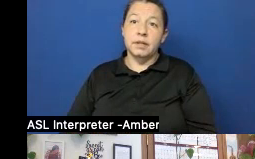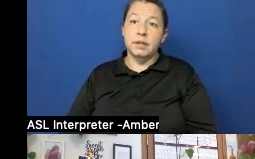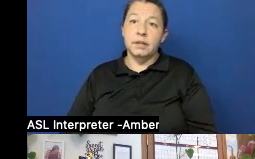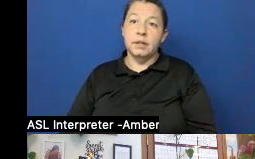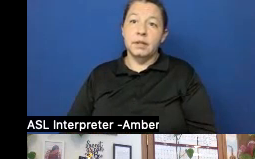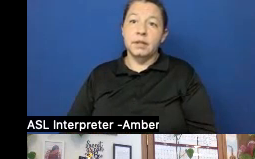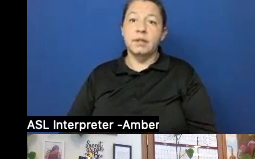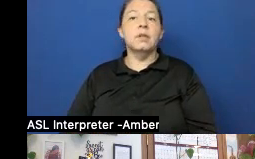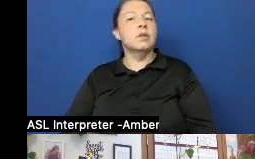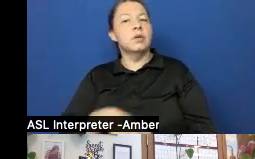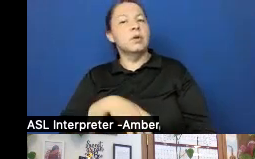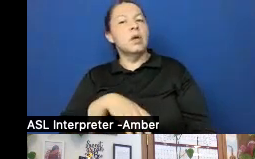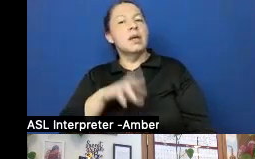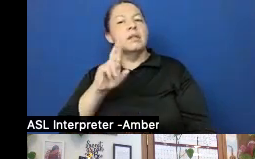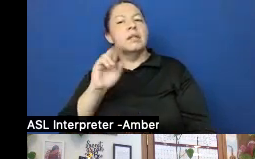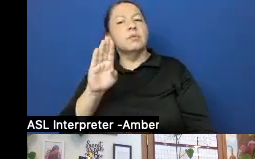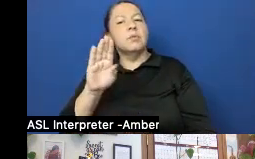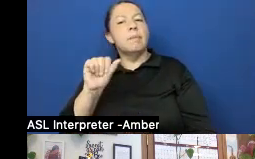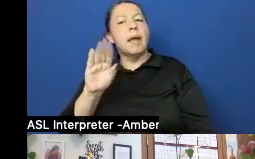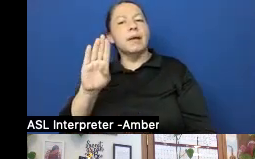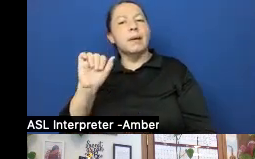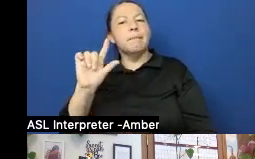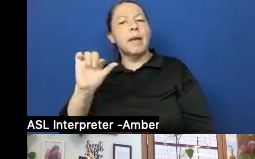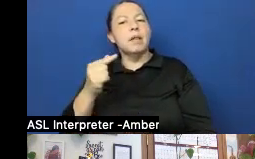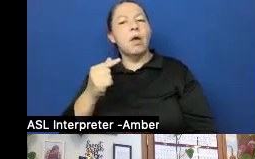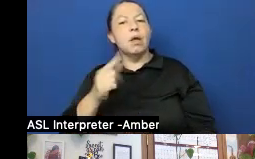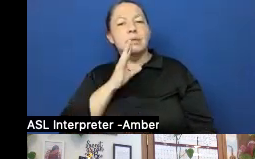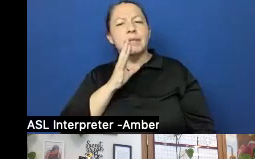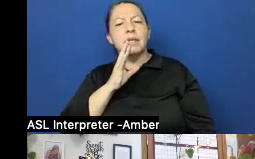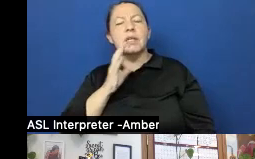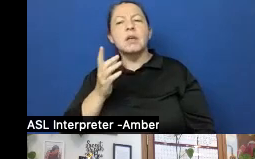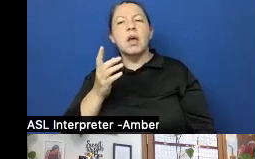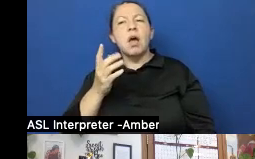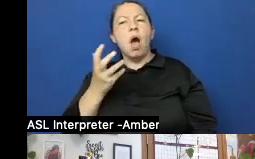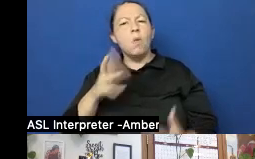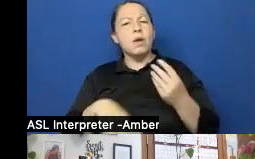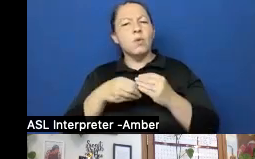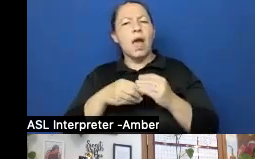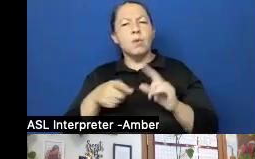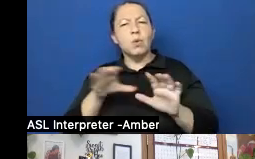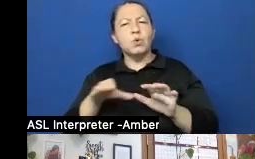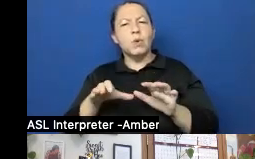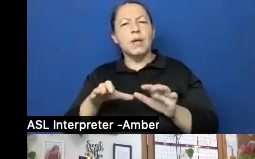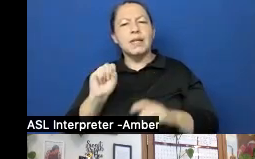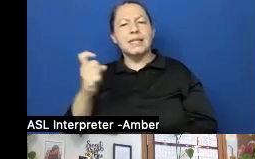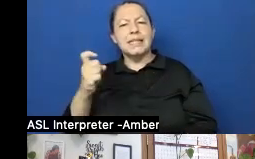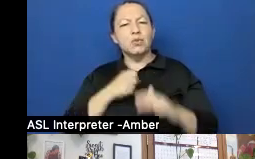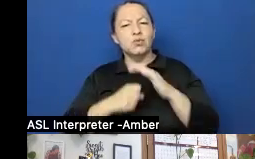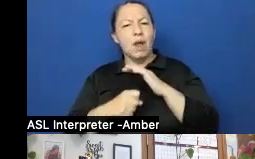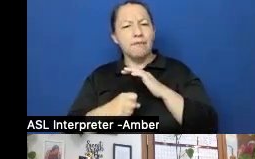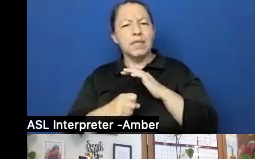One of the things, this is Rebecca Baylock. I just wanted to chime in. When we were doing the sex trafficking talk, I talked about the boardroom